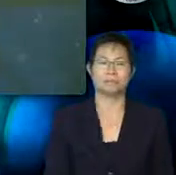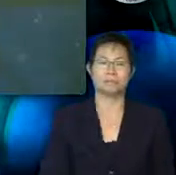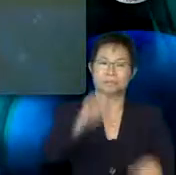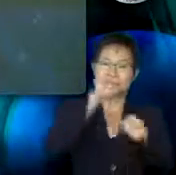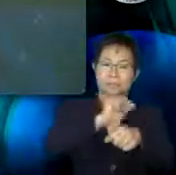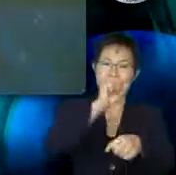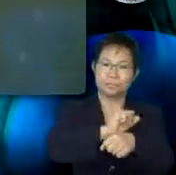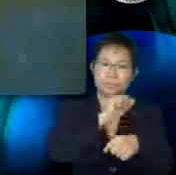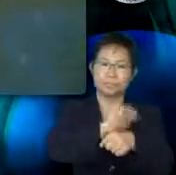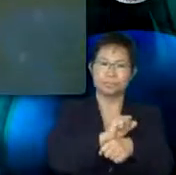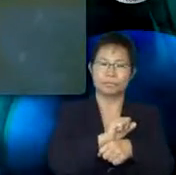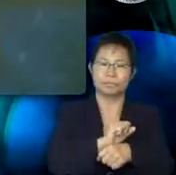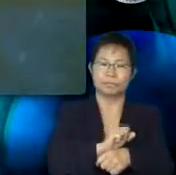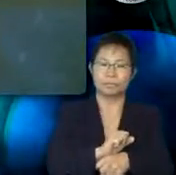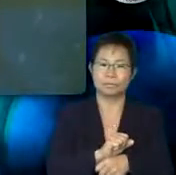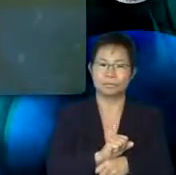Word, okay? He